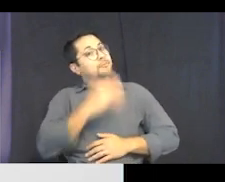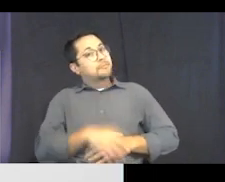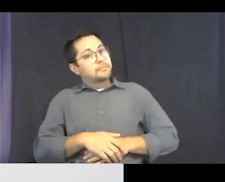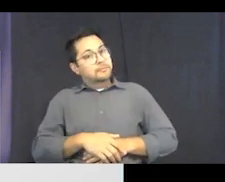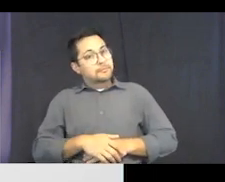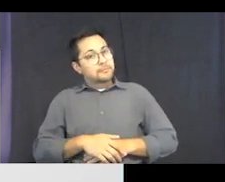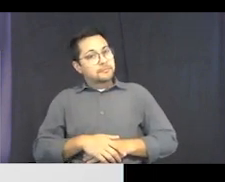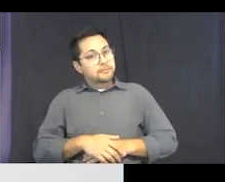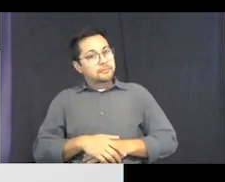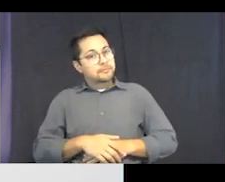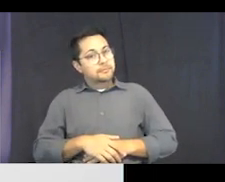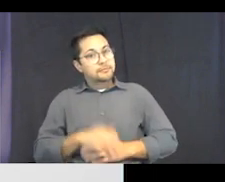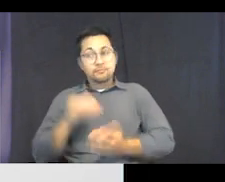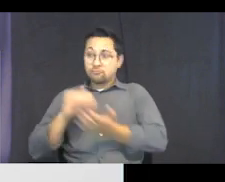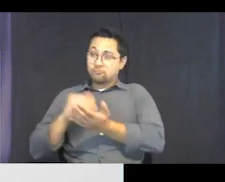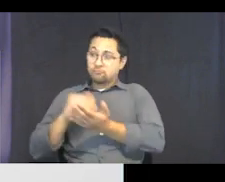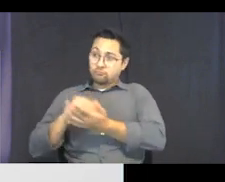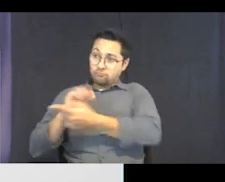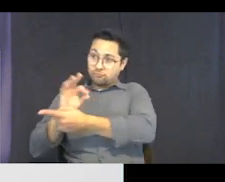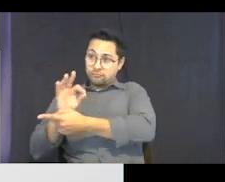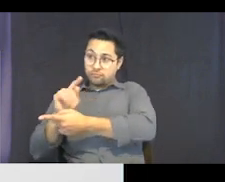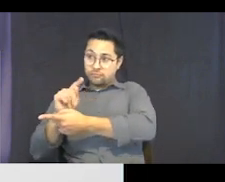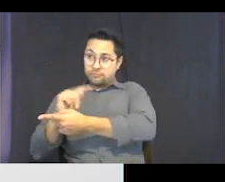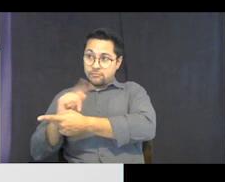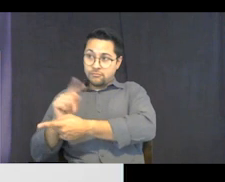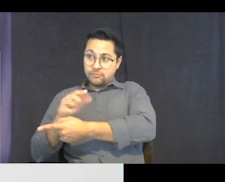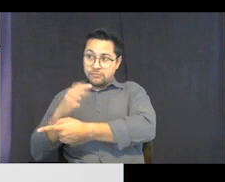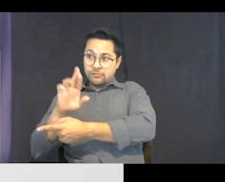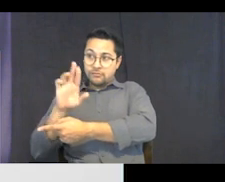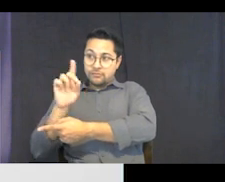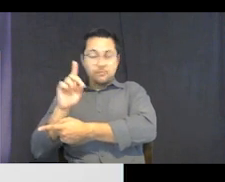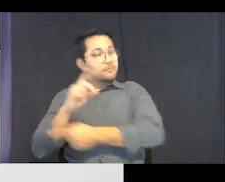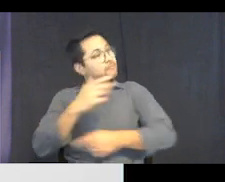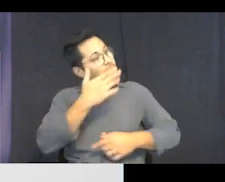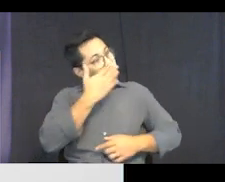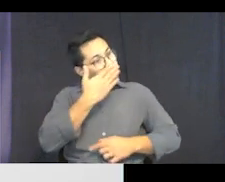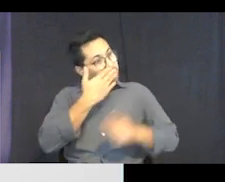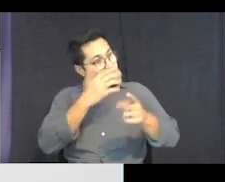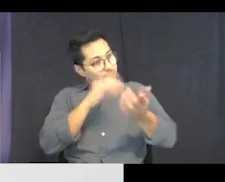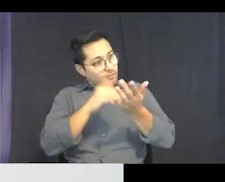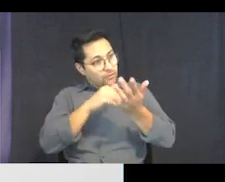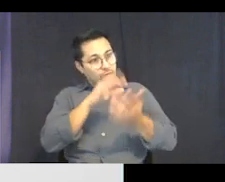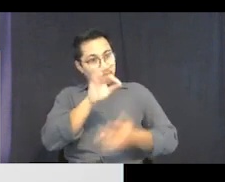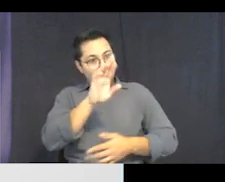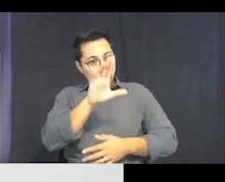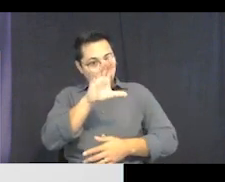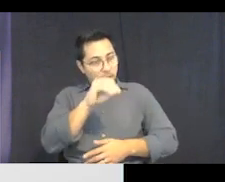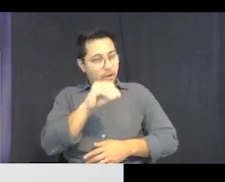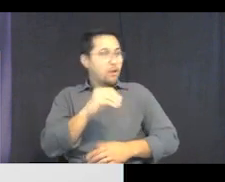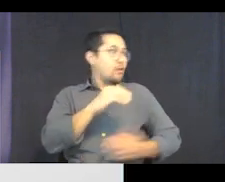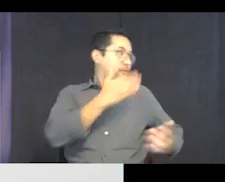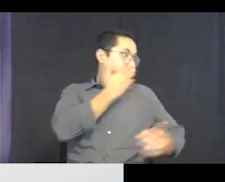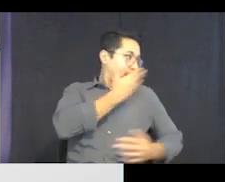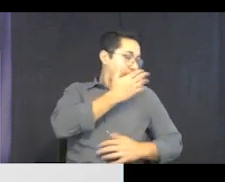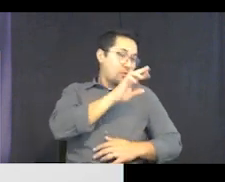Robin. Dr. Fitzgerald. Thank you, Dr. Karinko, and thank you, Robin,